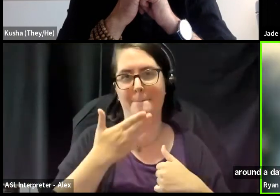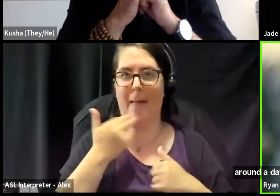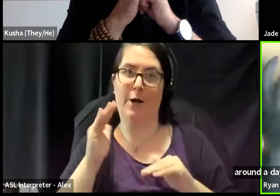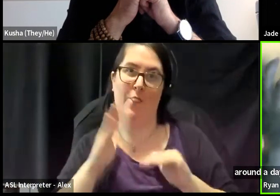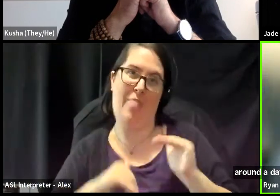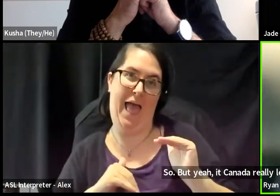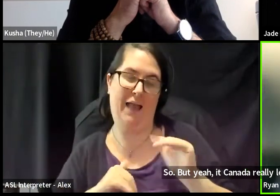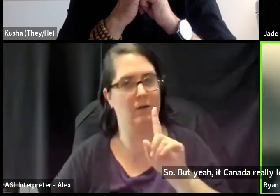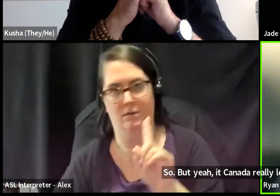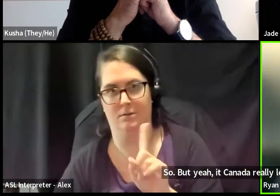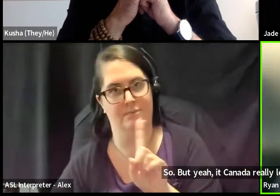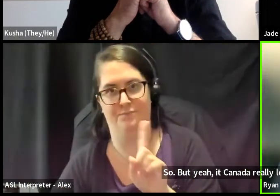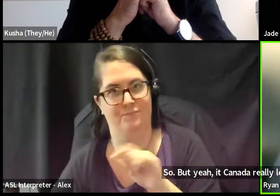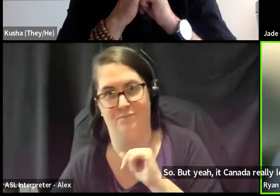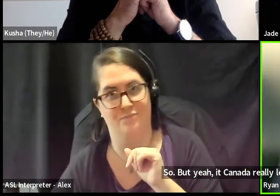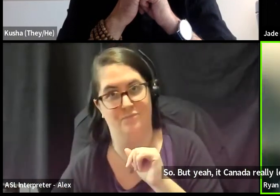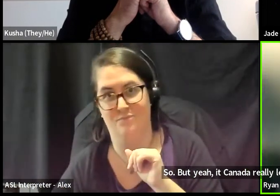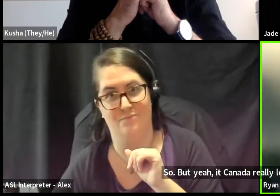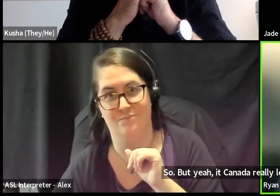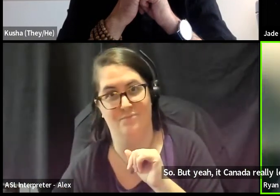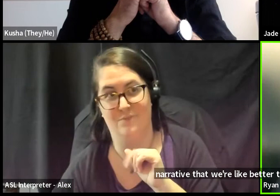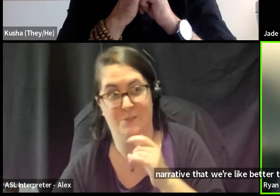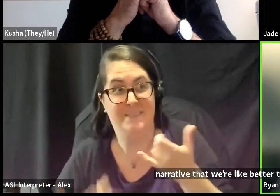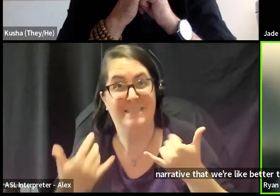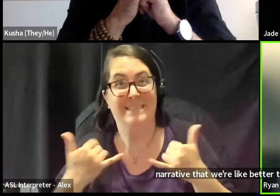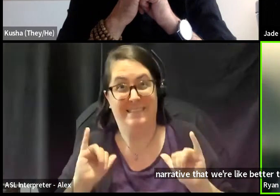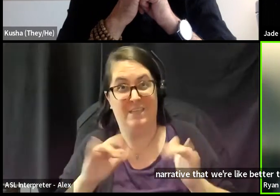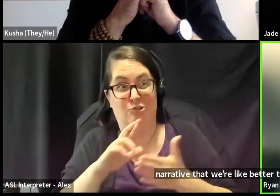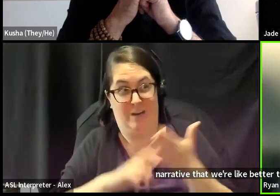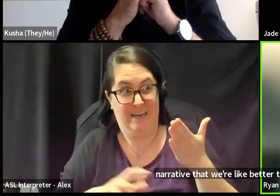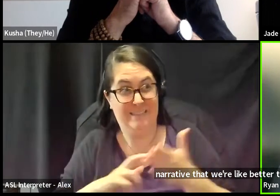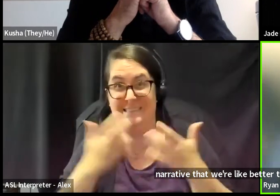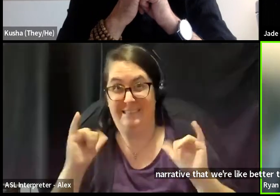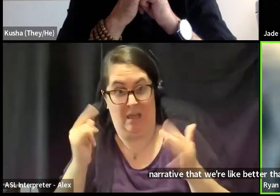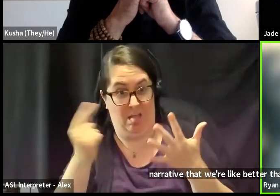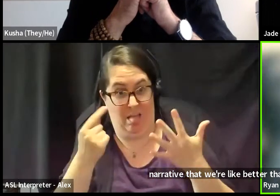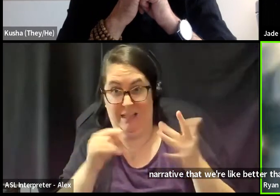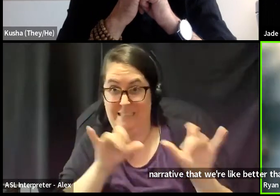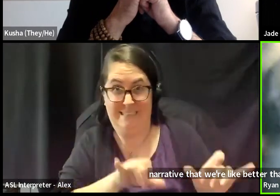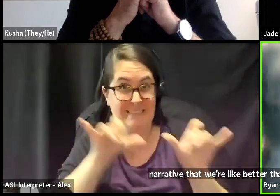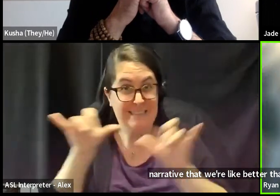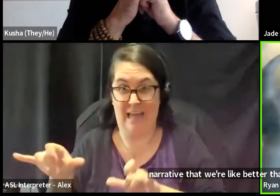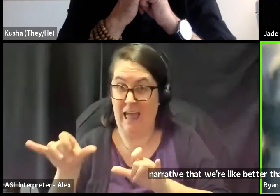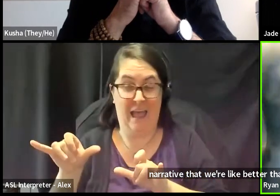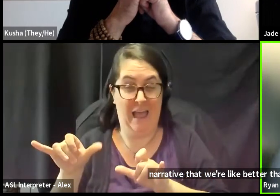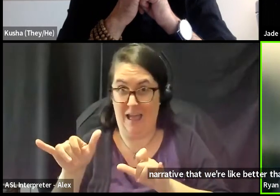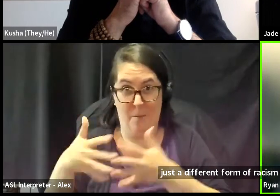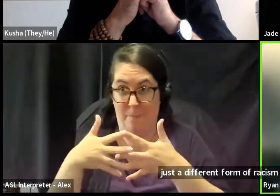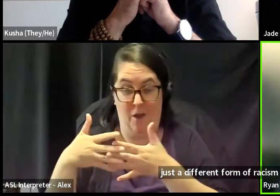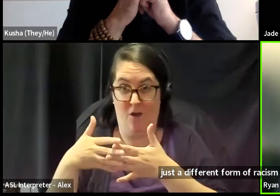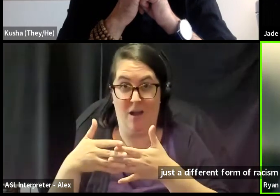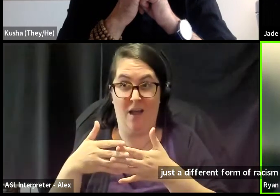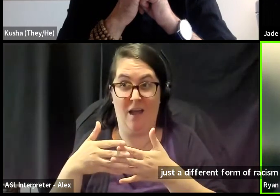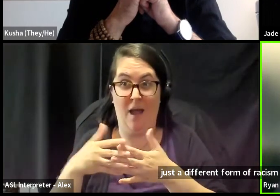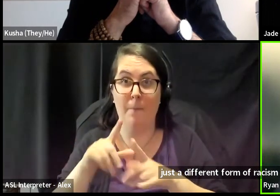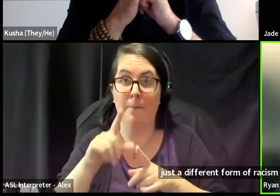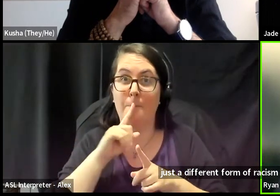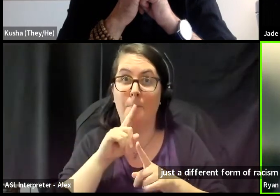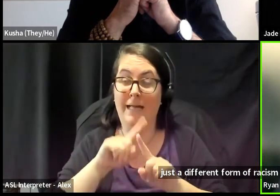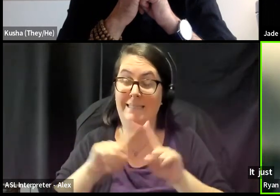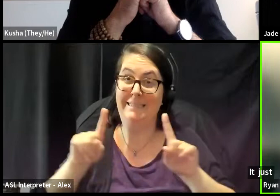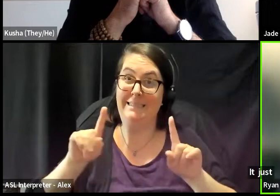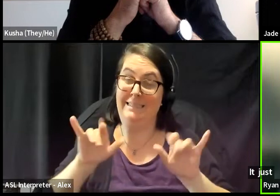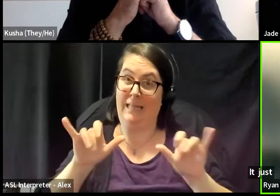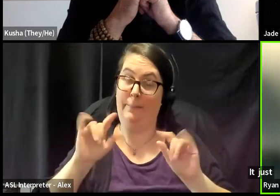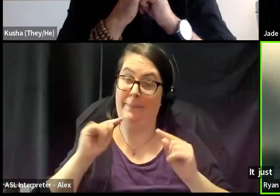we're not at all. It's just a different form of racism that lives differently. It just doesn't, just because it's not happening in the same way as the States